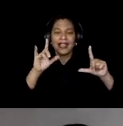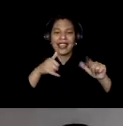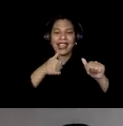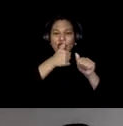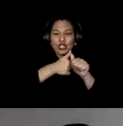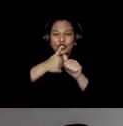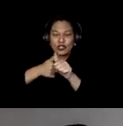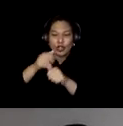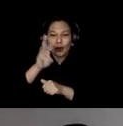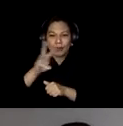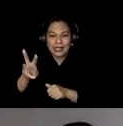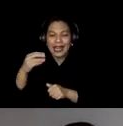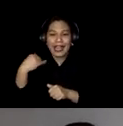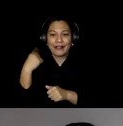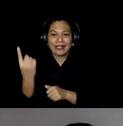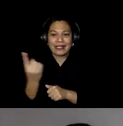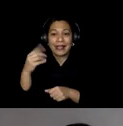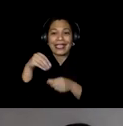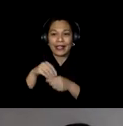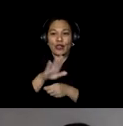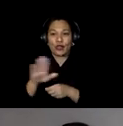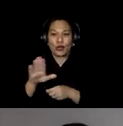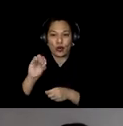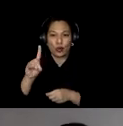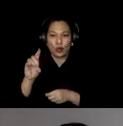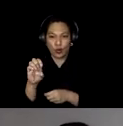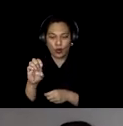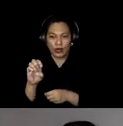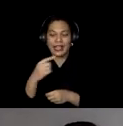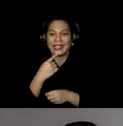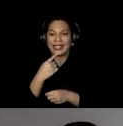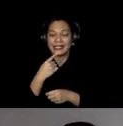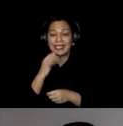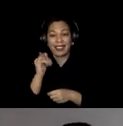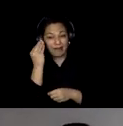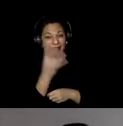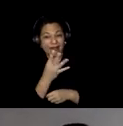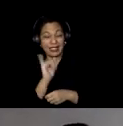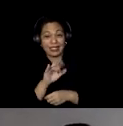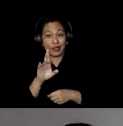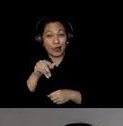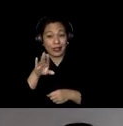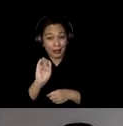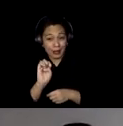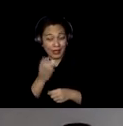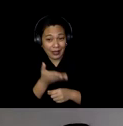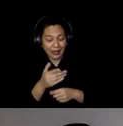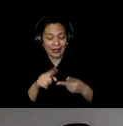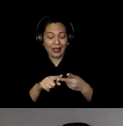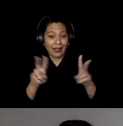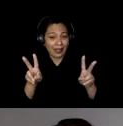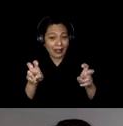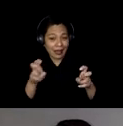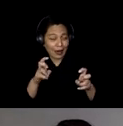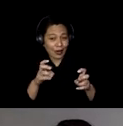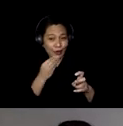person's websites in their code that says, hey, this is a recipe. This is the title of the recipe.